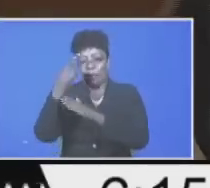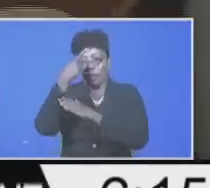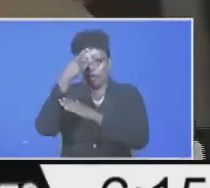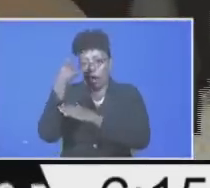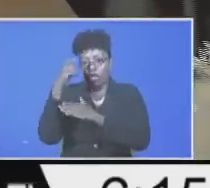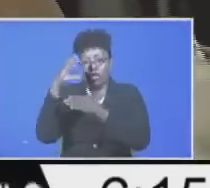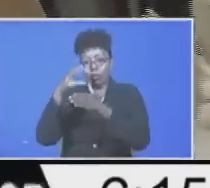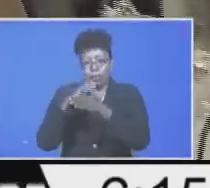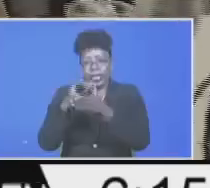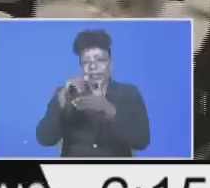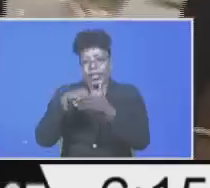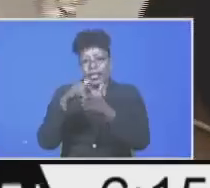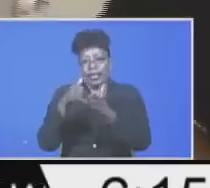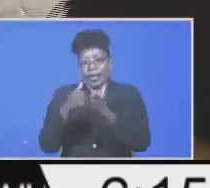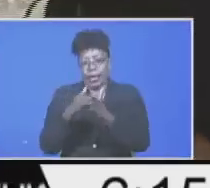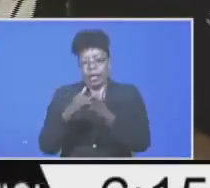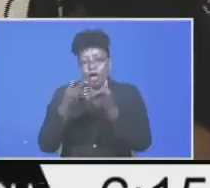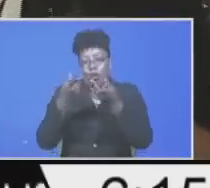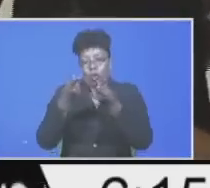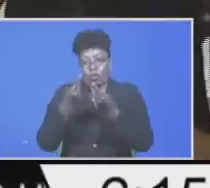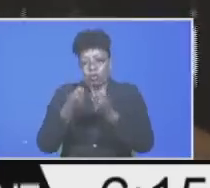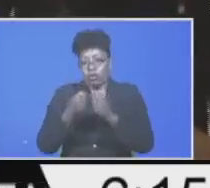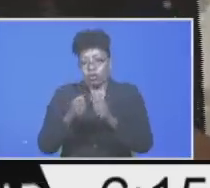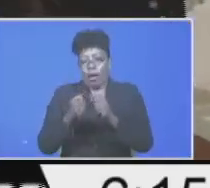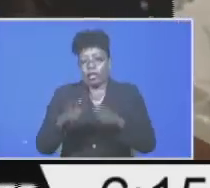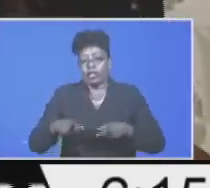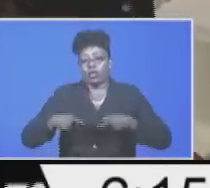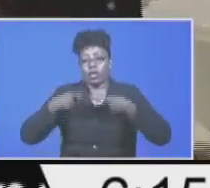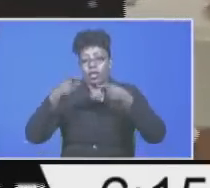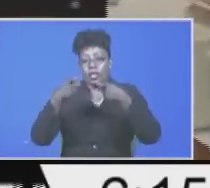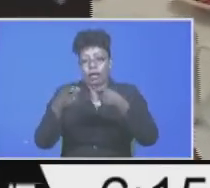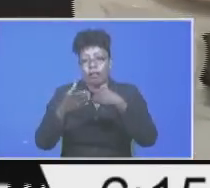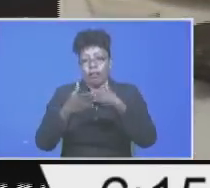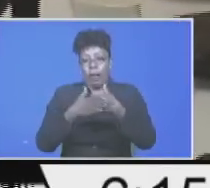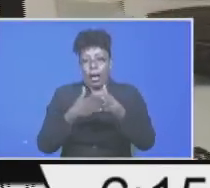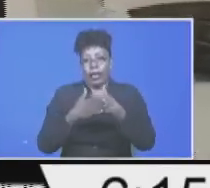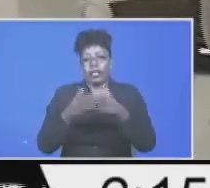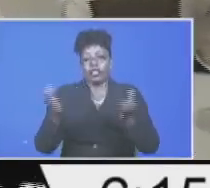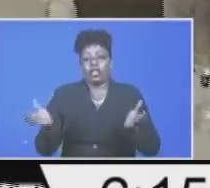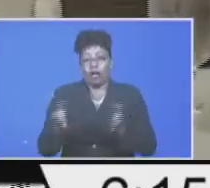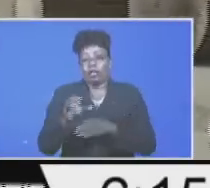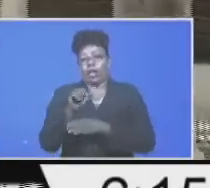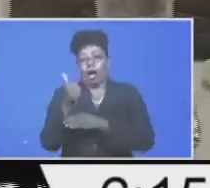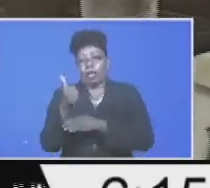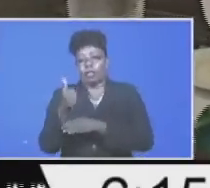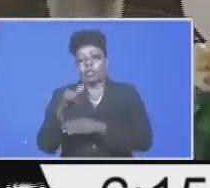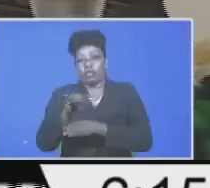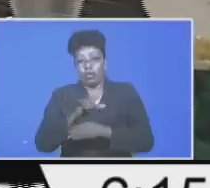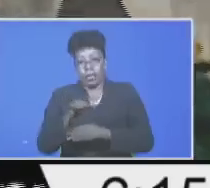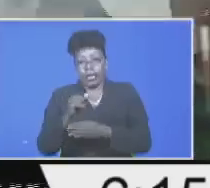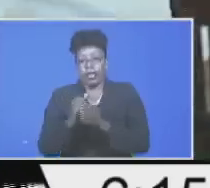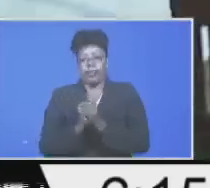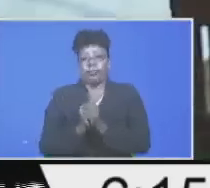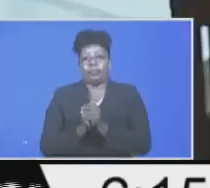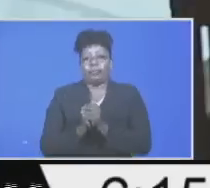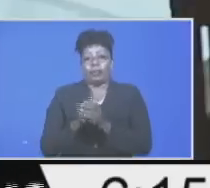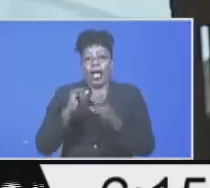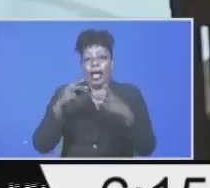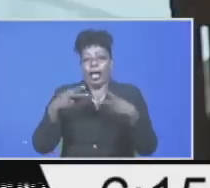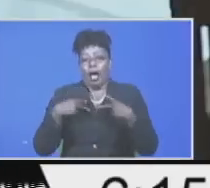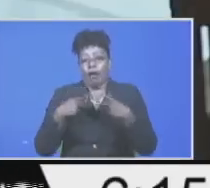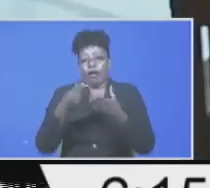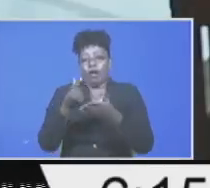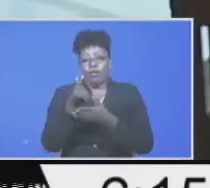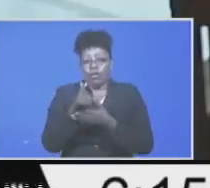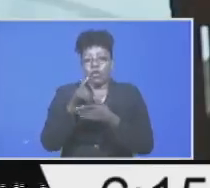believes in the cause and wants to make an effort to give back, and she encourages others to do the same. I have several friends that were